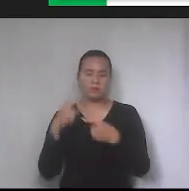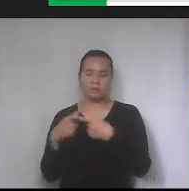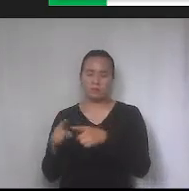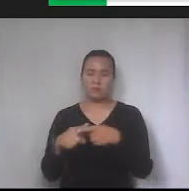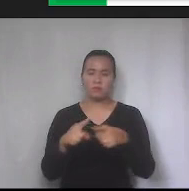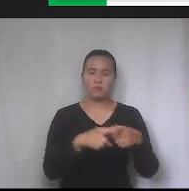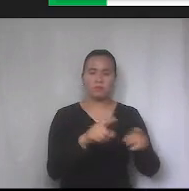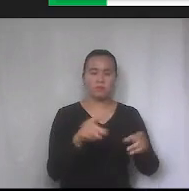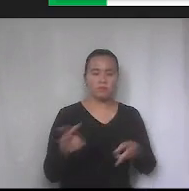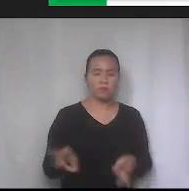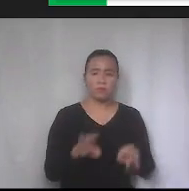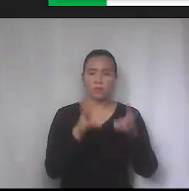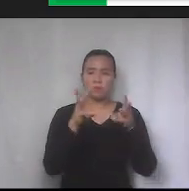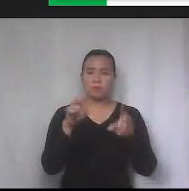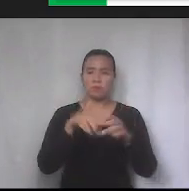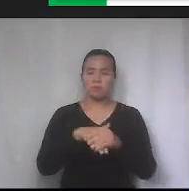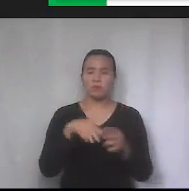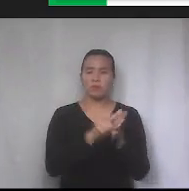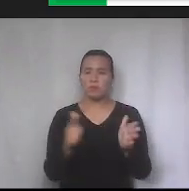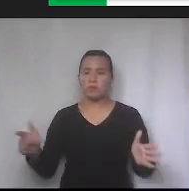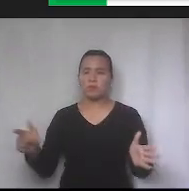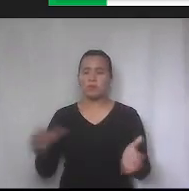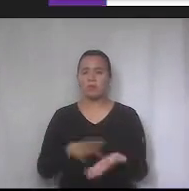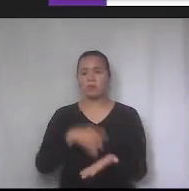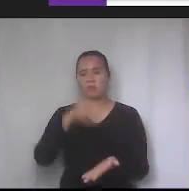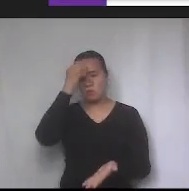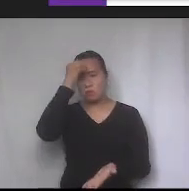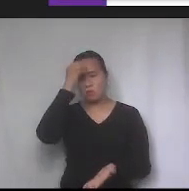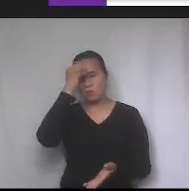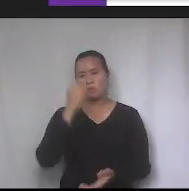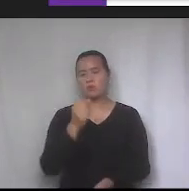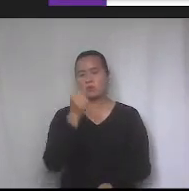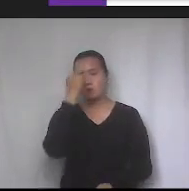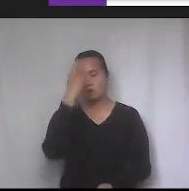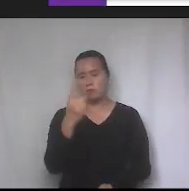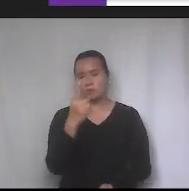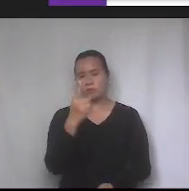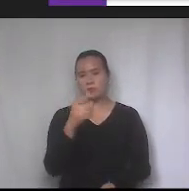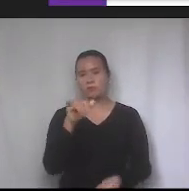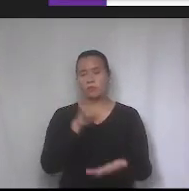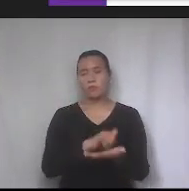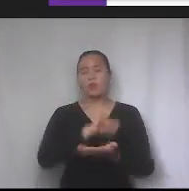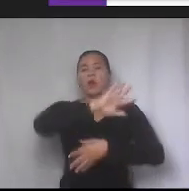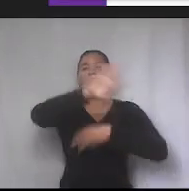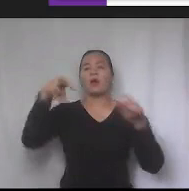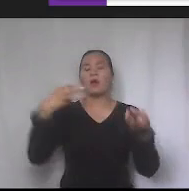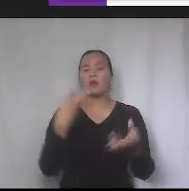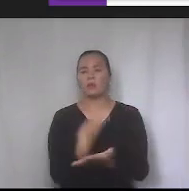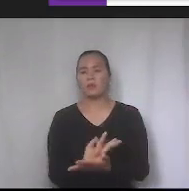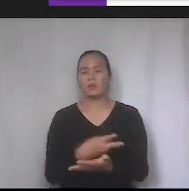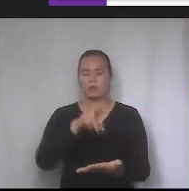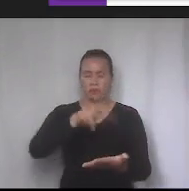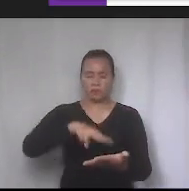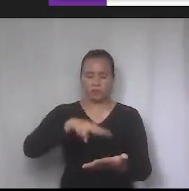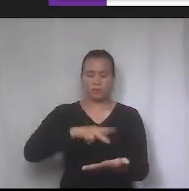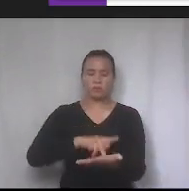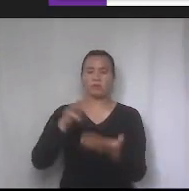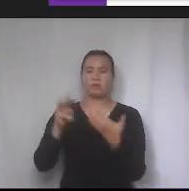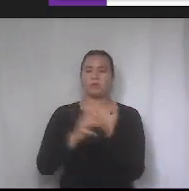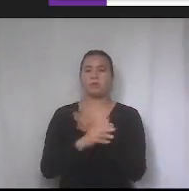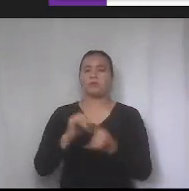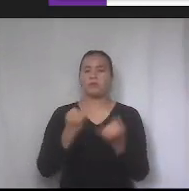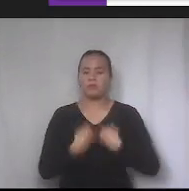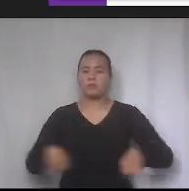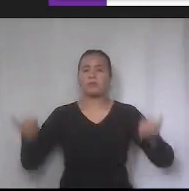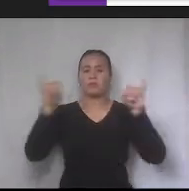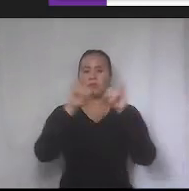literacy, it is important for us to also understand that a whole reading program is necessary for learners to